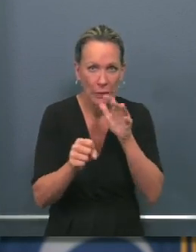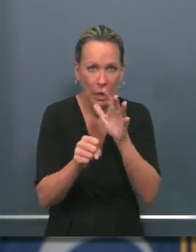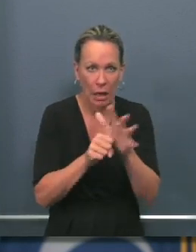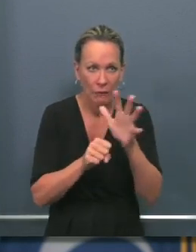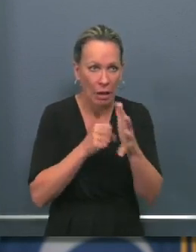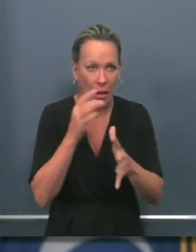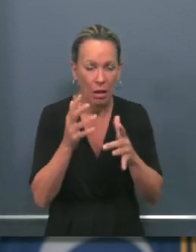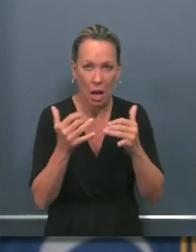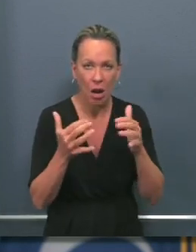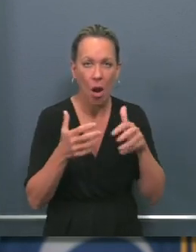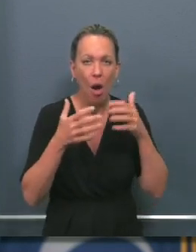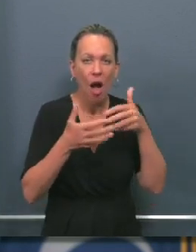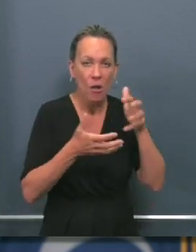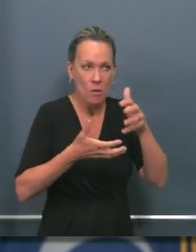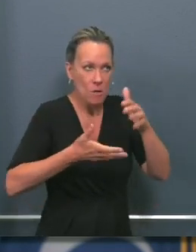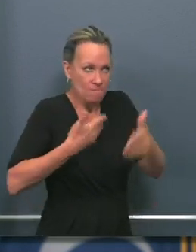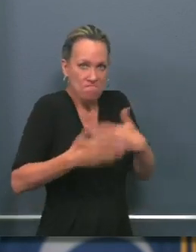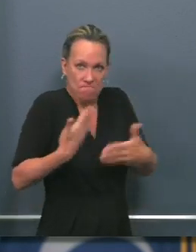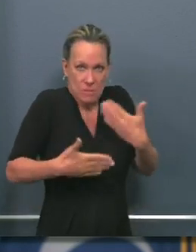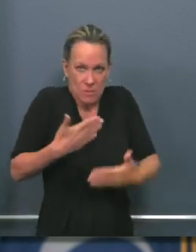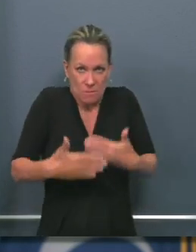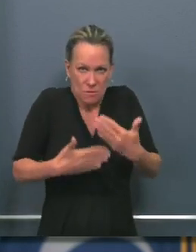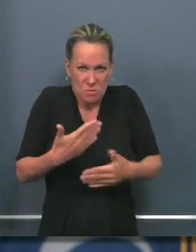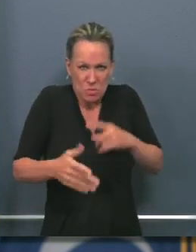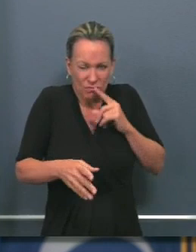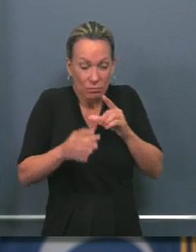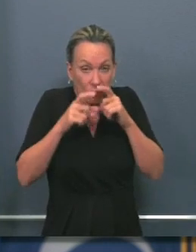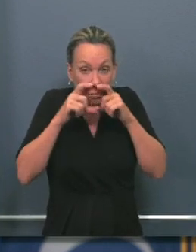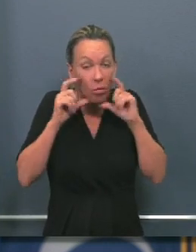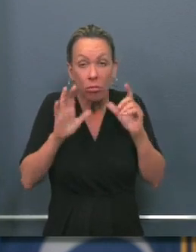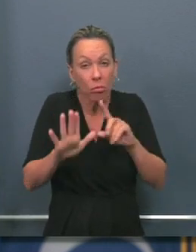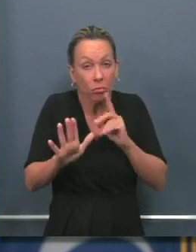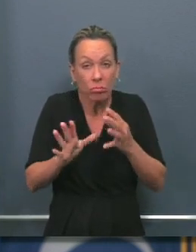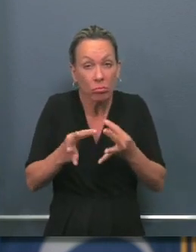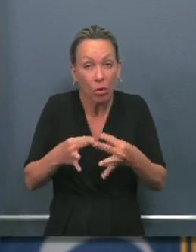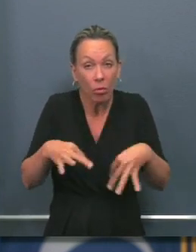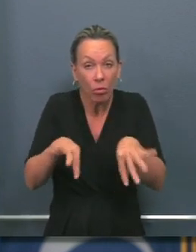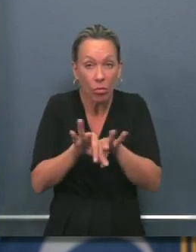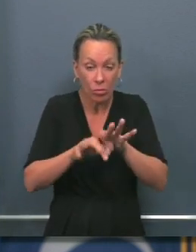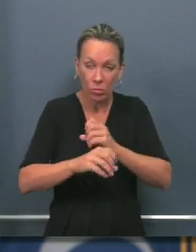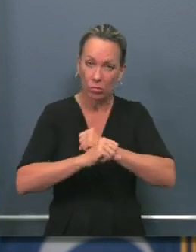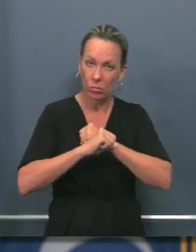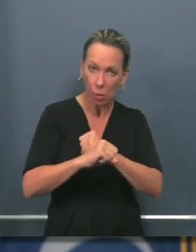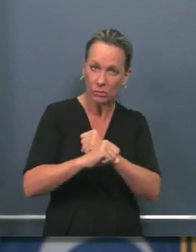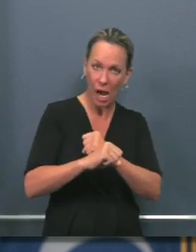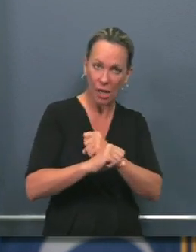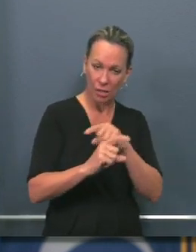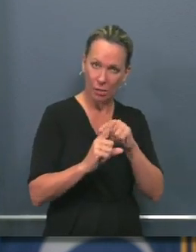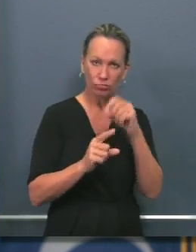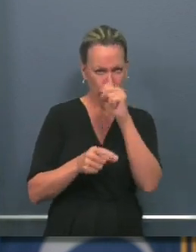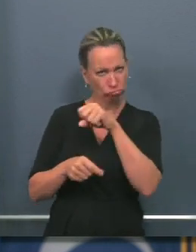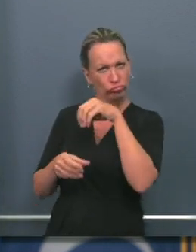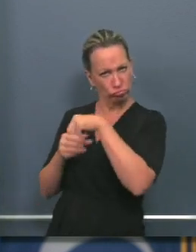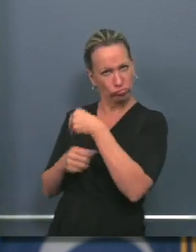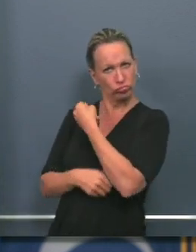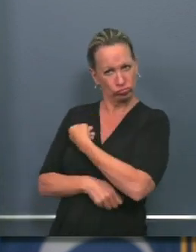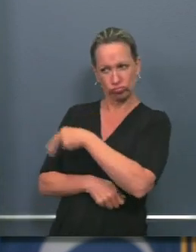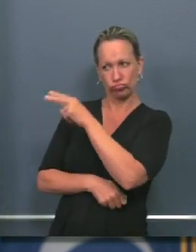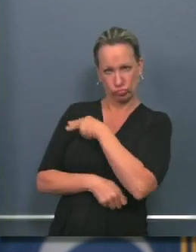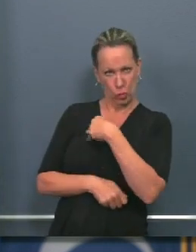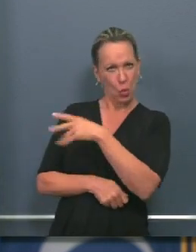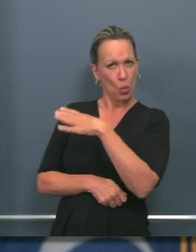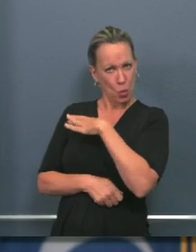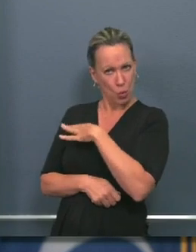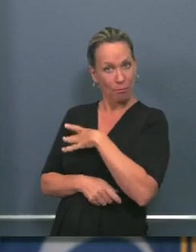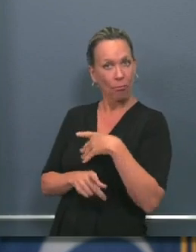are foundational in terms of not only protecting those in the healthcare delivery system, but also to begin to reopen our